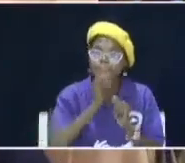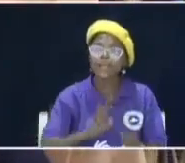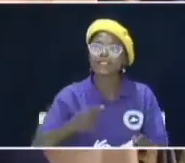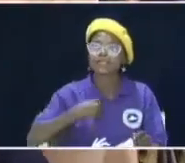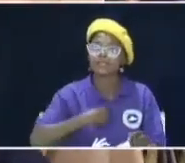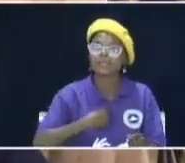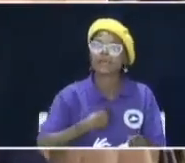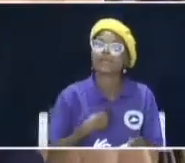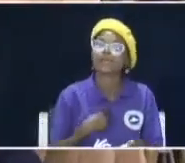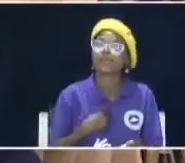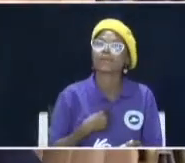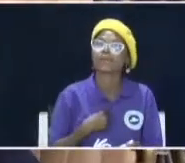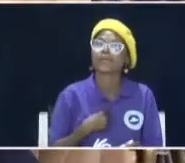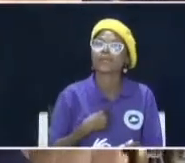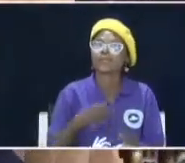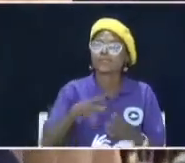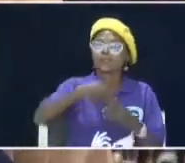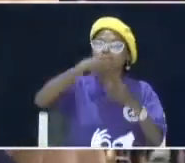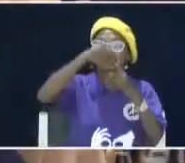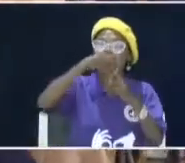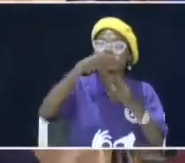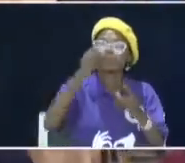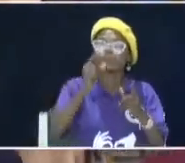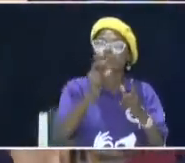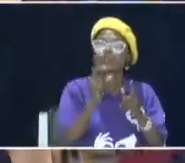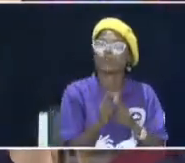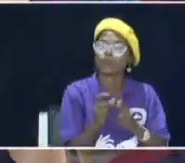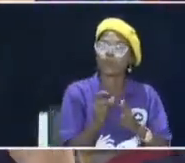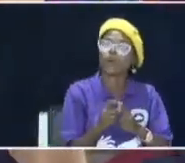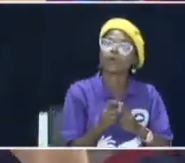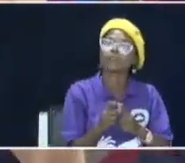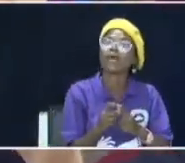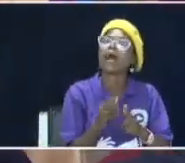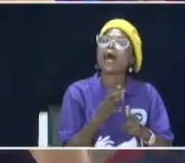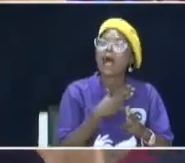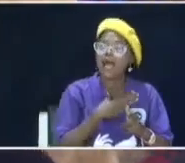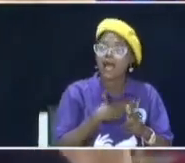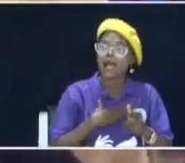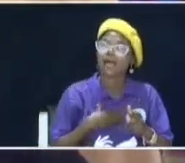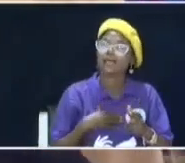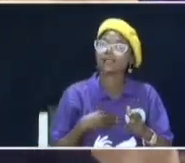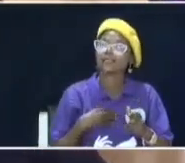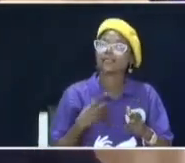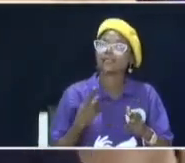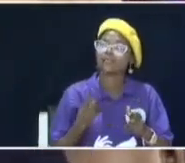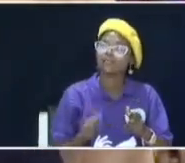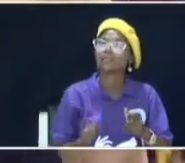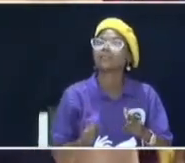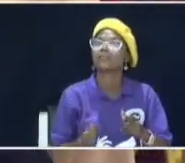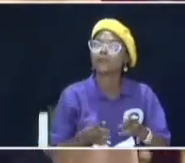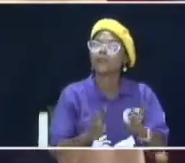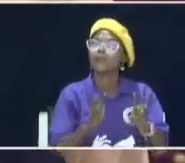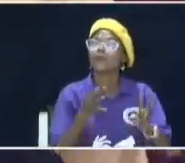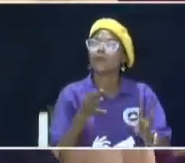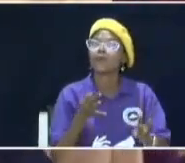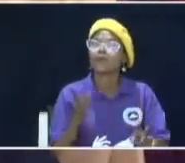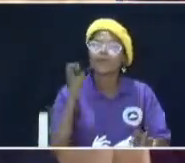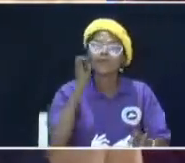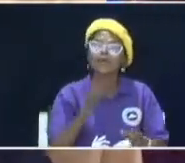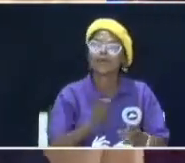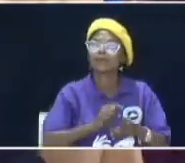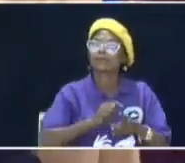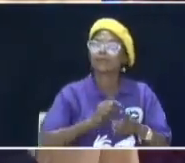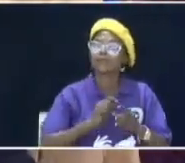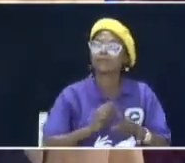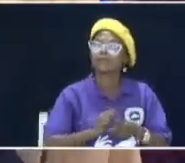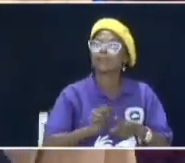labor, especially in the word and doctrine. The Bible says, are counted worthy of double honor. Praise